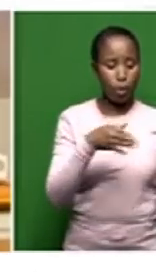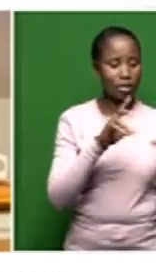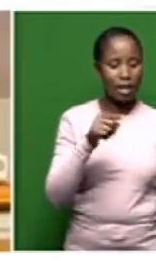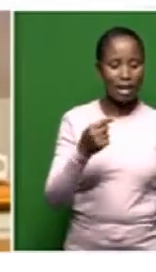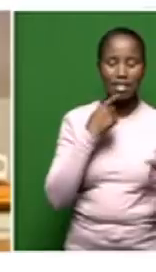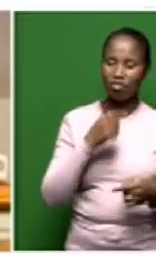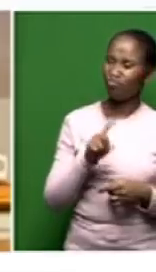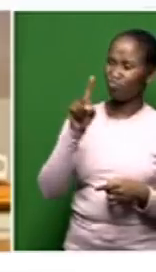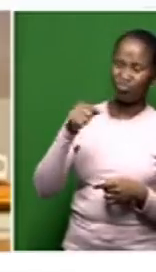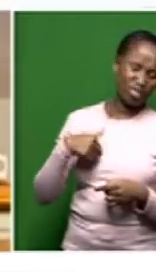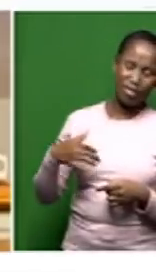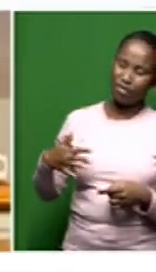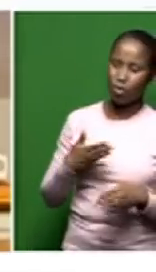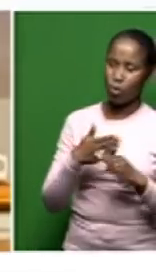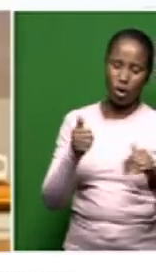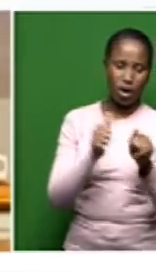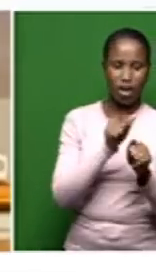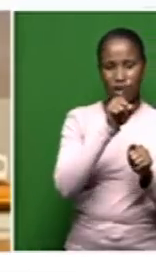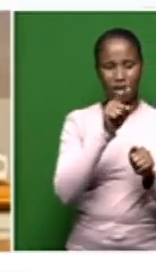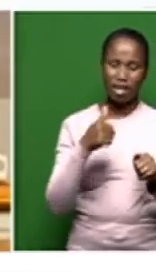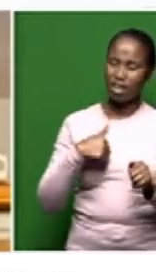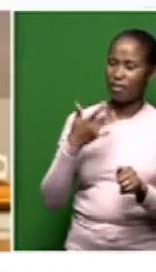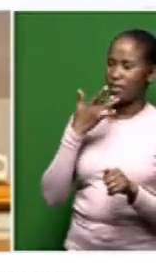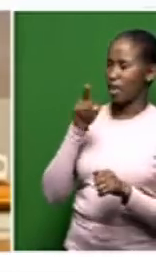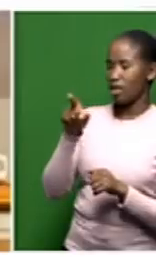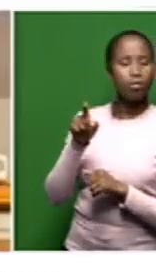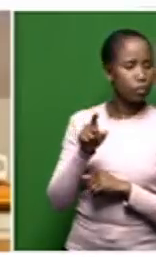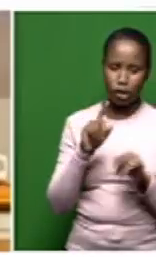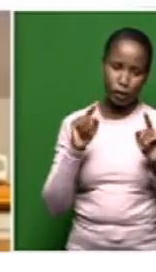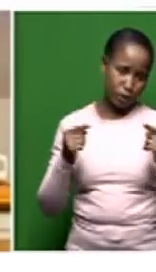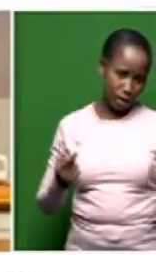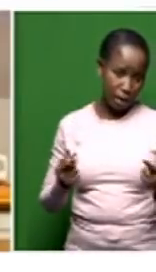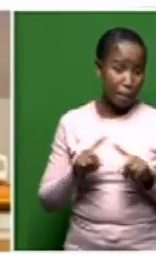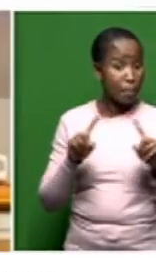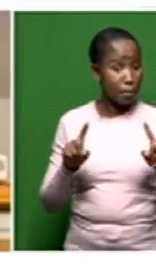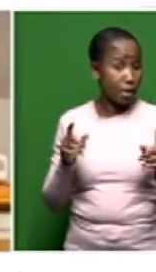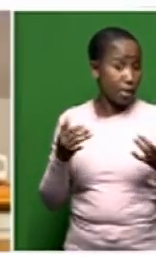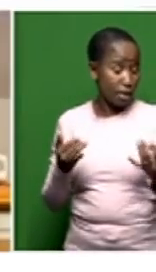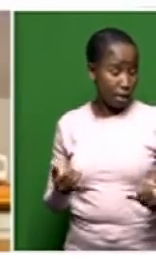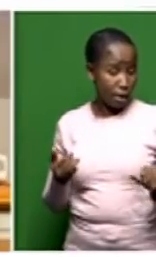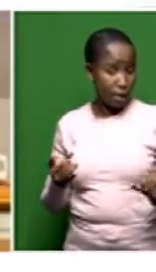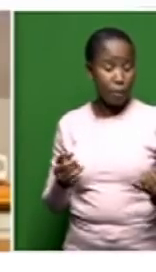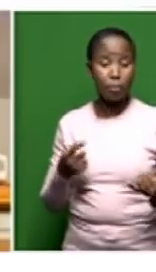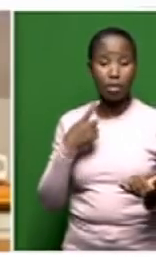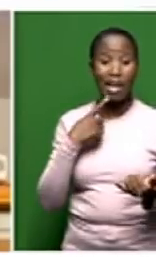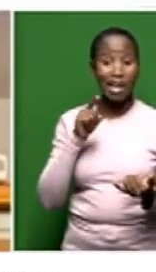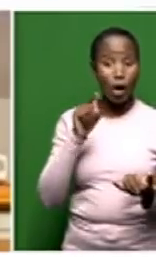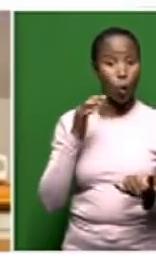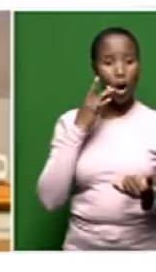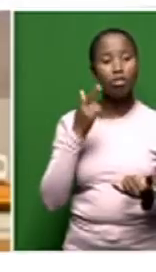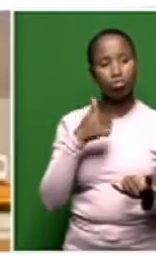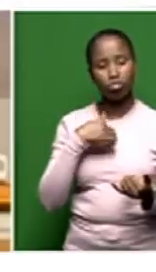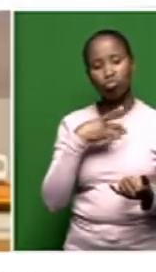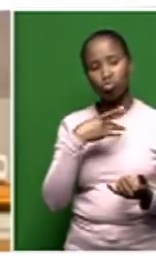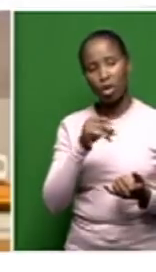in coalition with one or the other party. You know, rather what they should do, it's much better to say, to